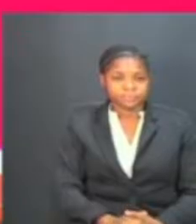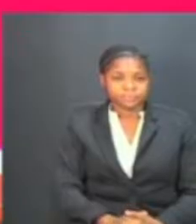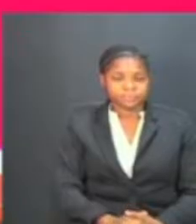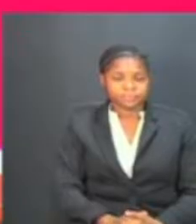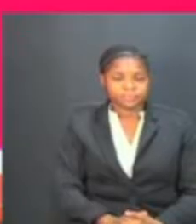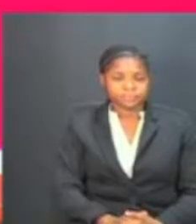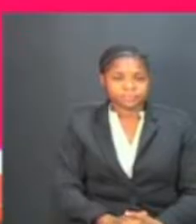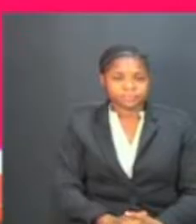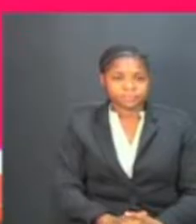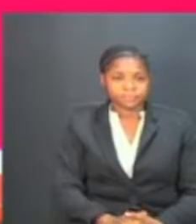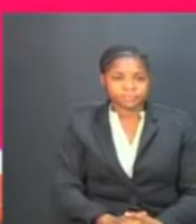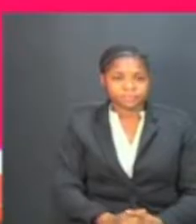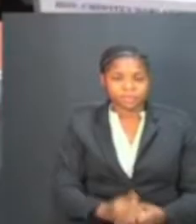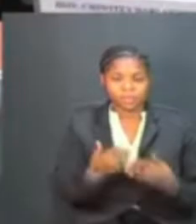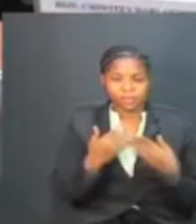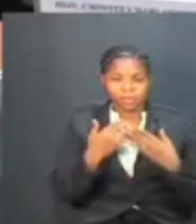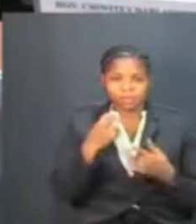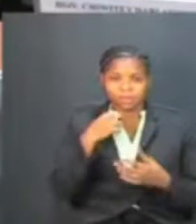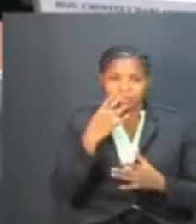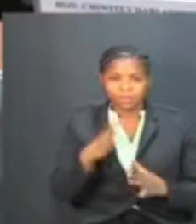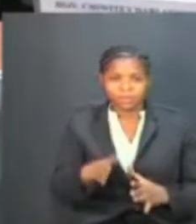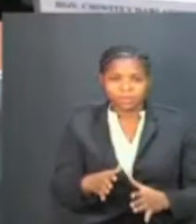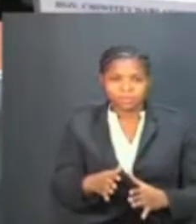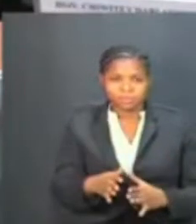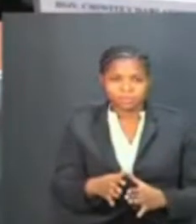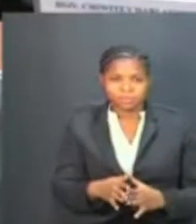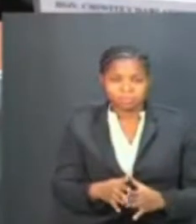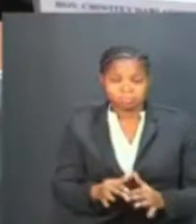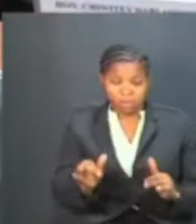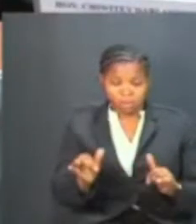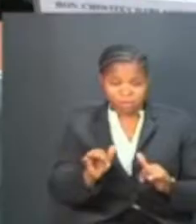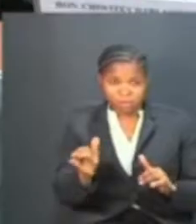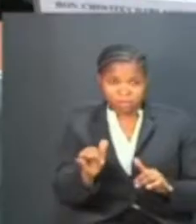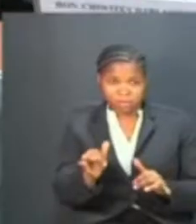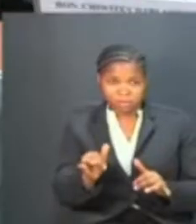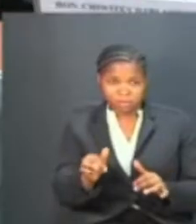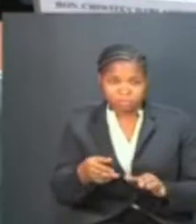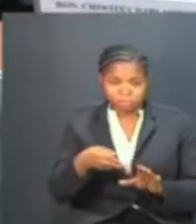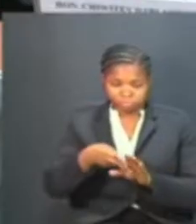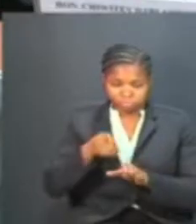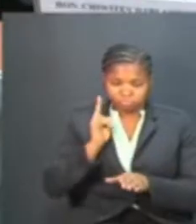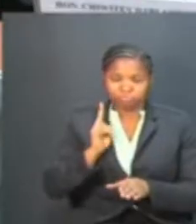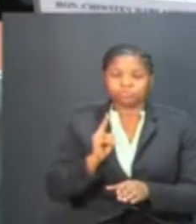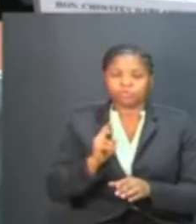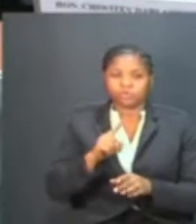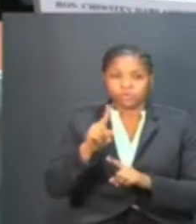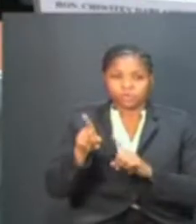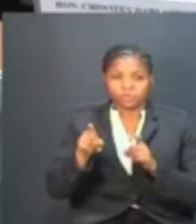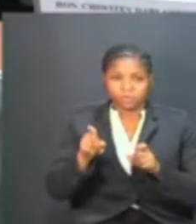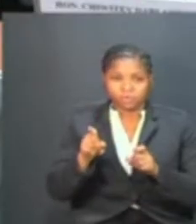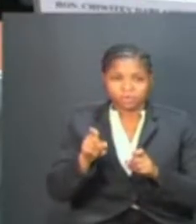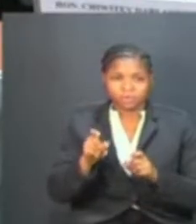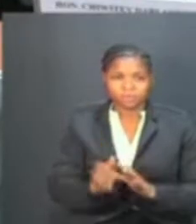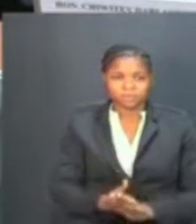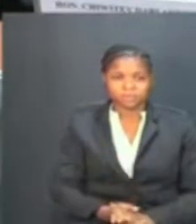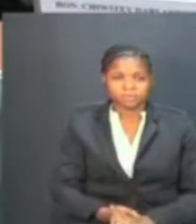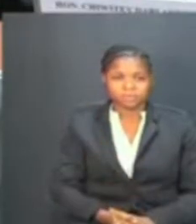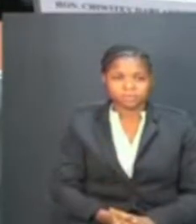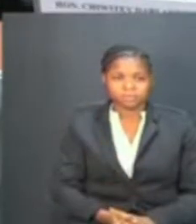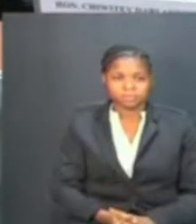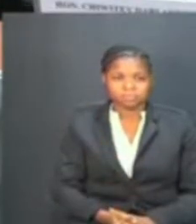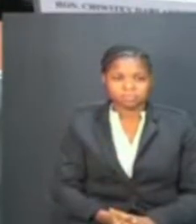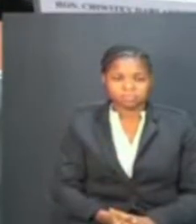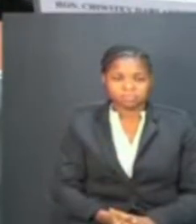Thank you, Mr. Speaker. Still rely on Order 92 to withdraw same question because a lot of work has been done on the road already.